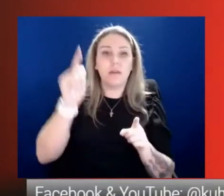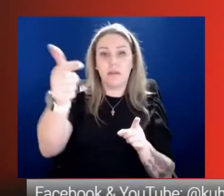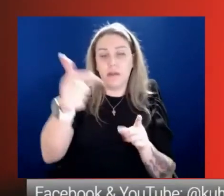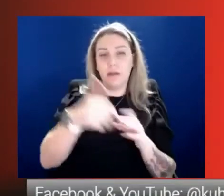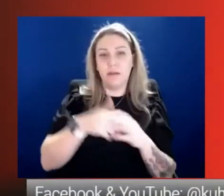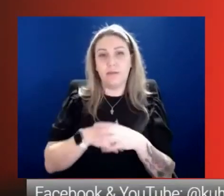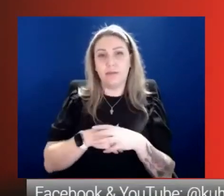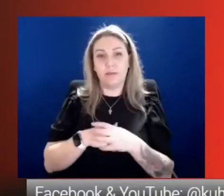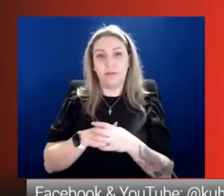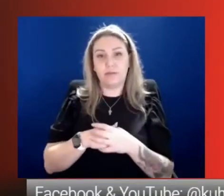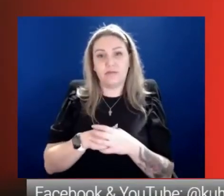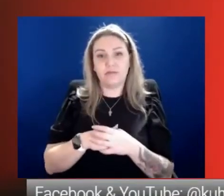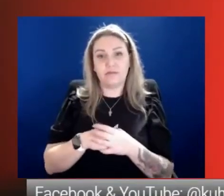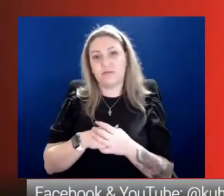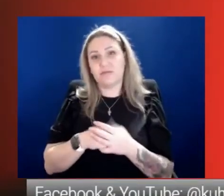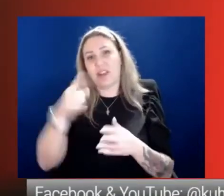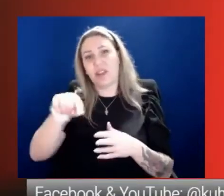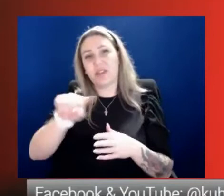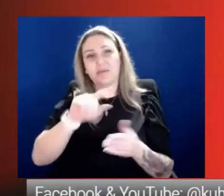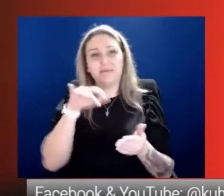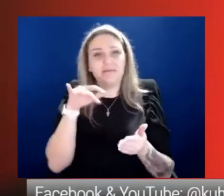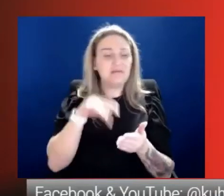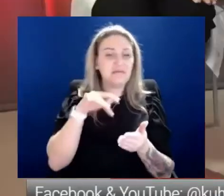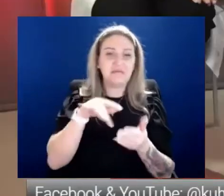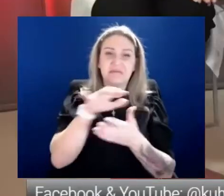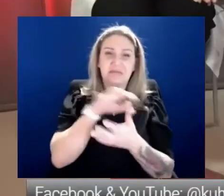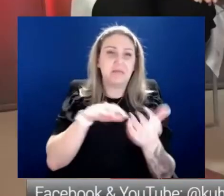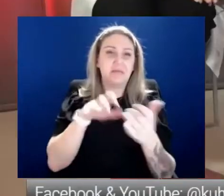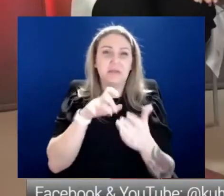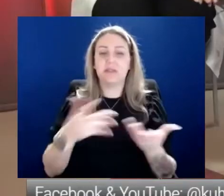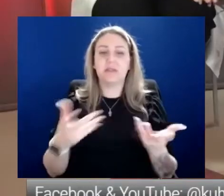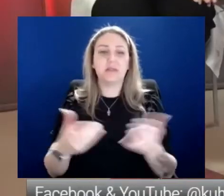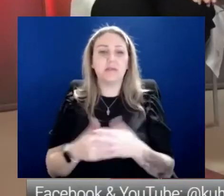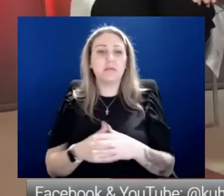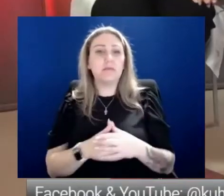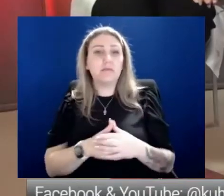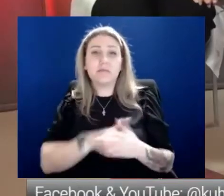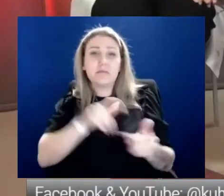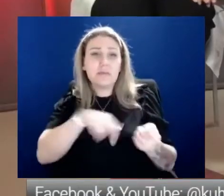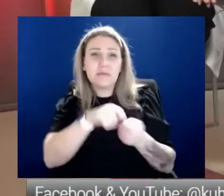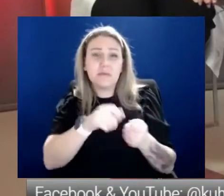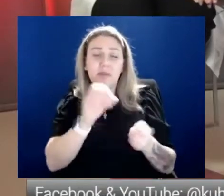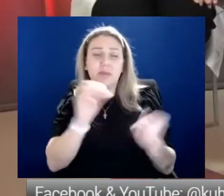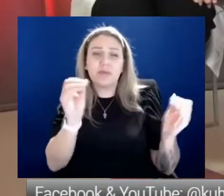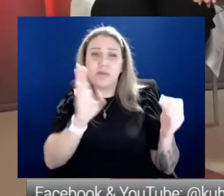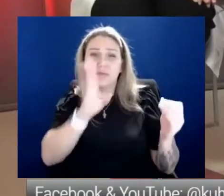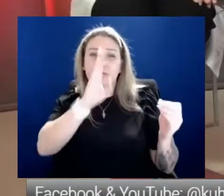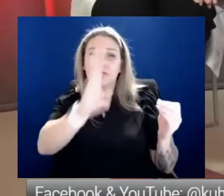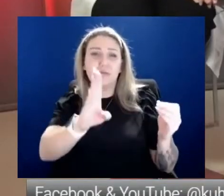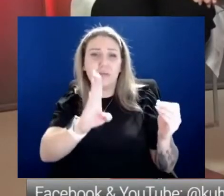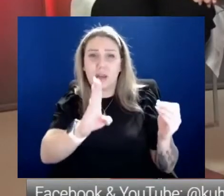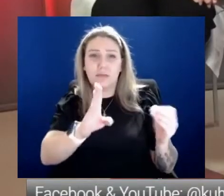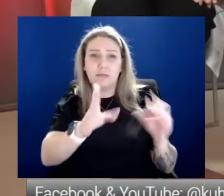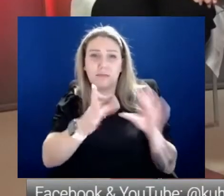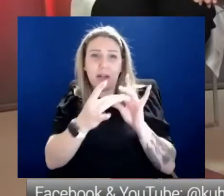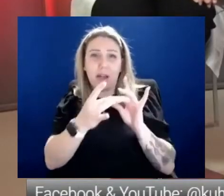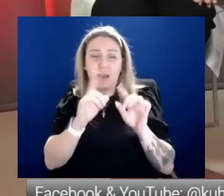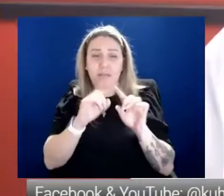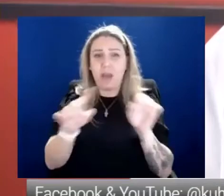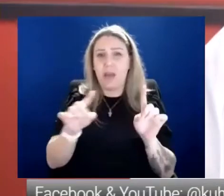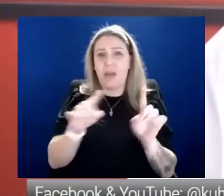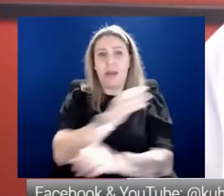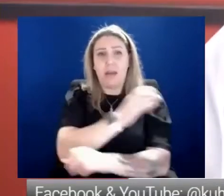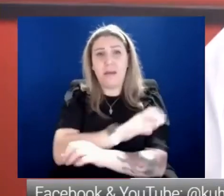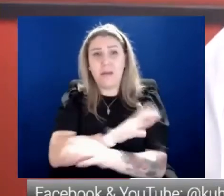And that those studies are kind of mixed. Okay. Exactly, yeah, there's no direct connection. So there's an association, but is it a direct connection? The answer is that's not very